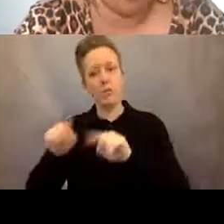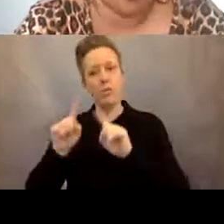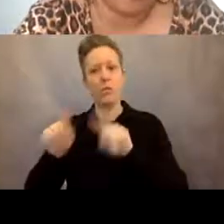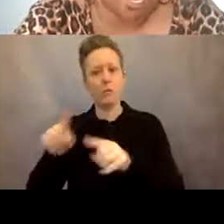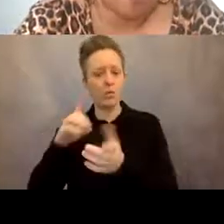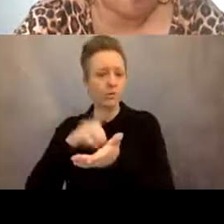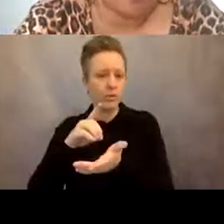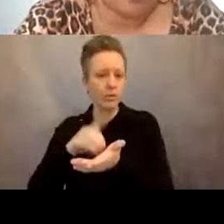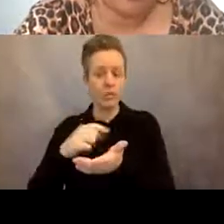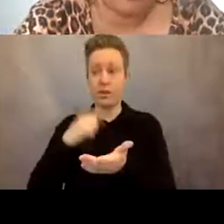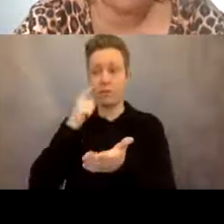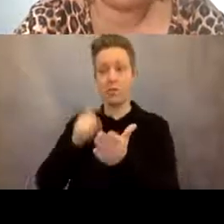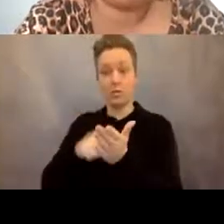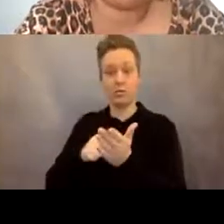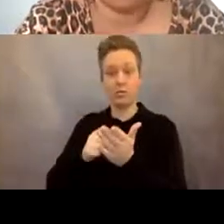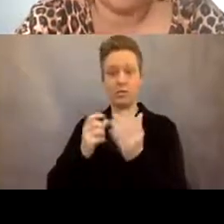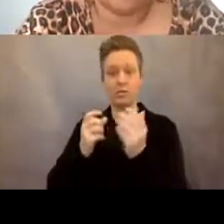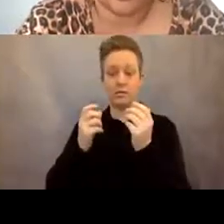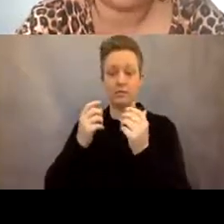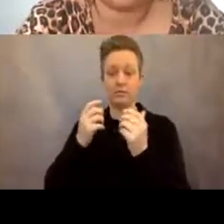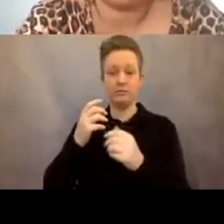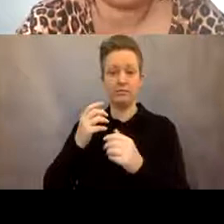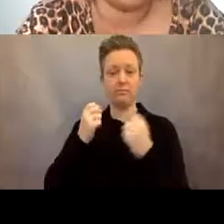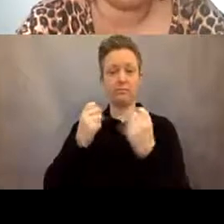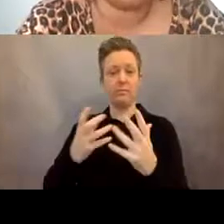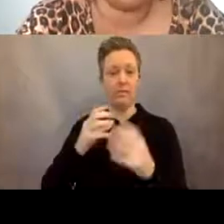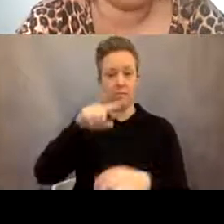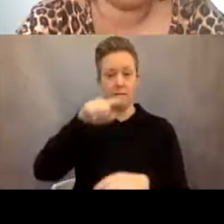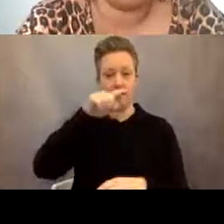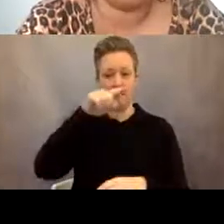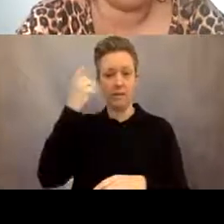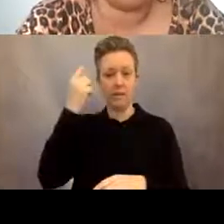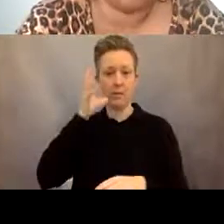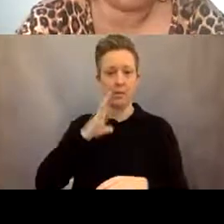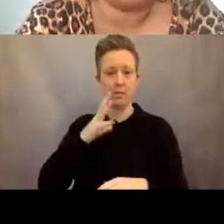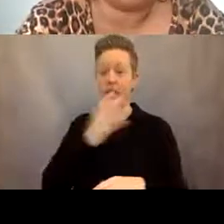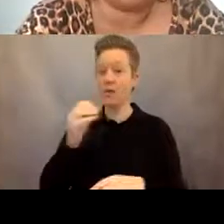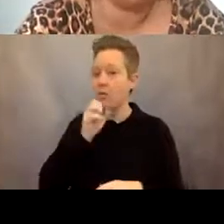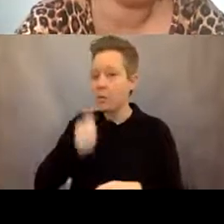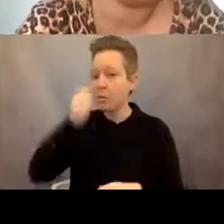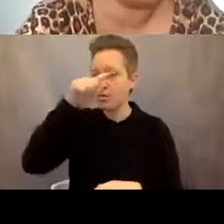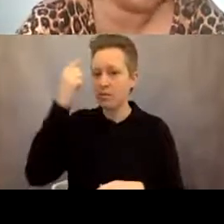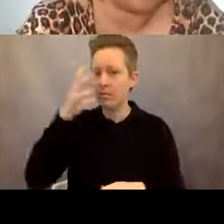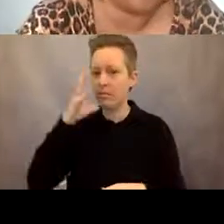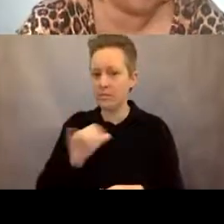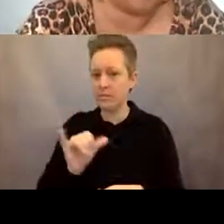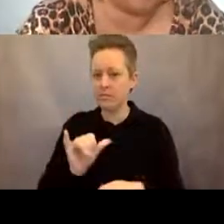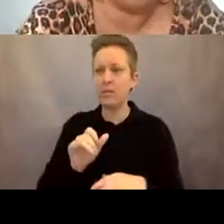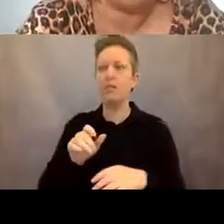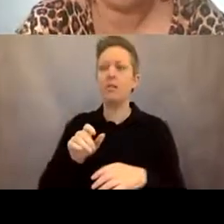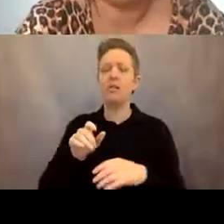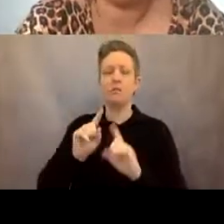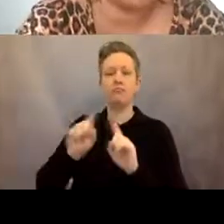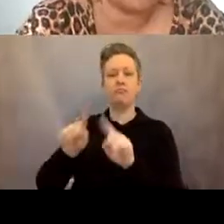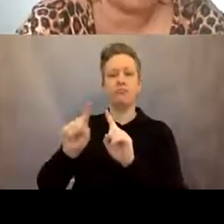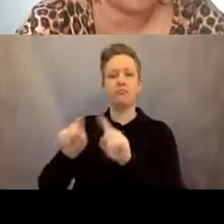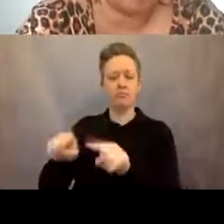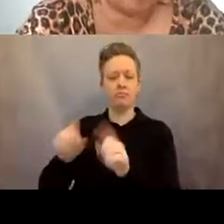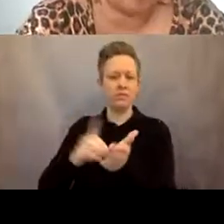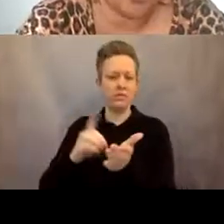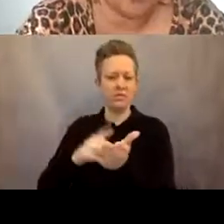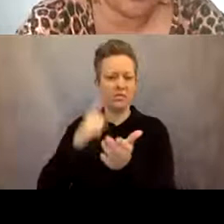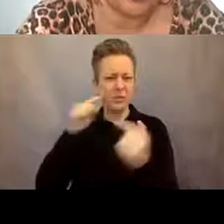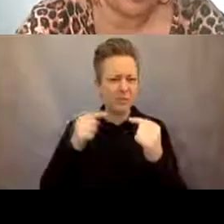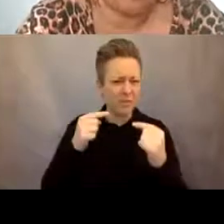for older Black women, where they would go to the doctor and the doctor would say, "Well, there's nothing really wrong with you. You must just be getting older, or you must just